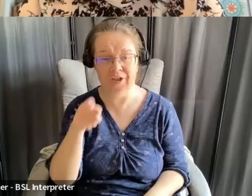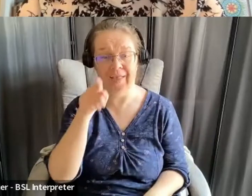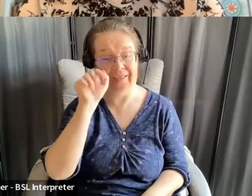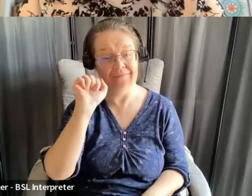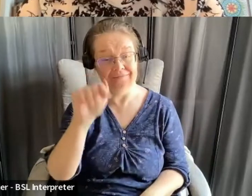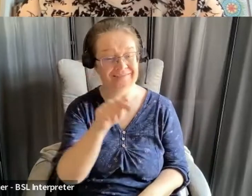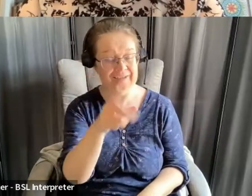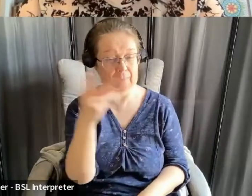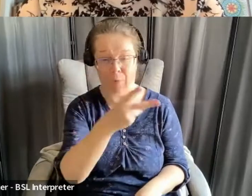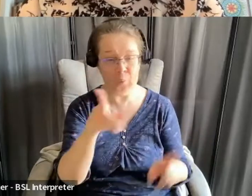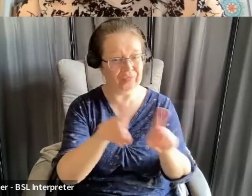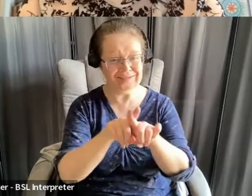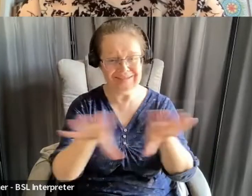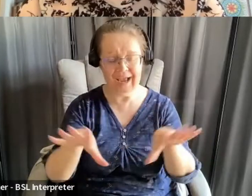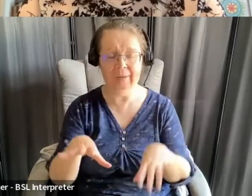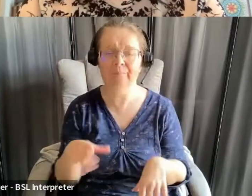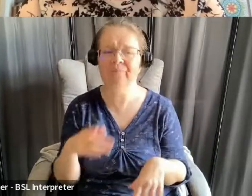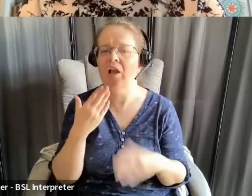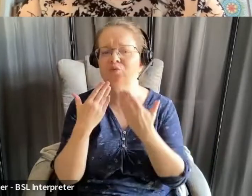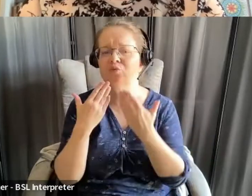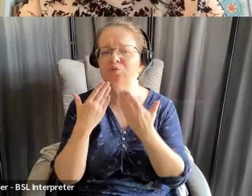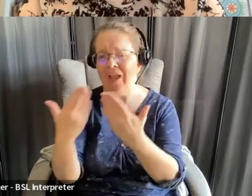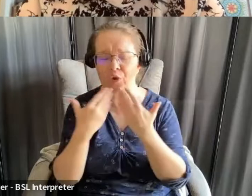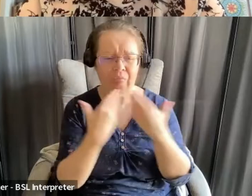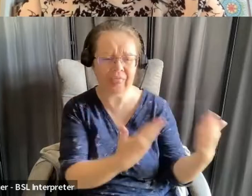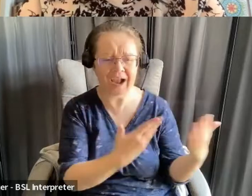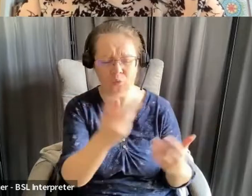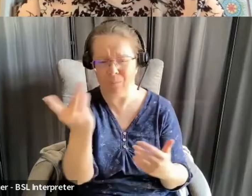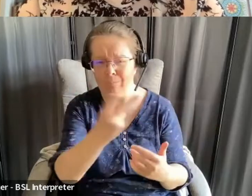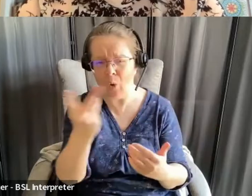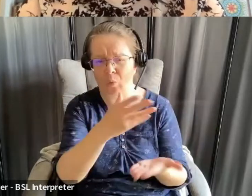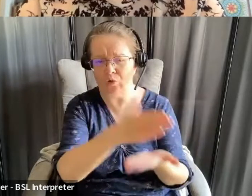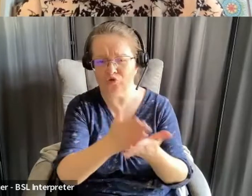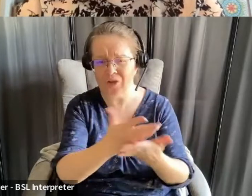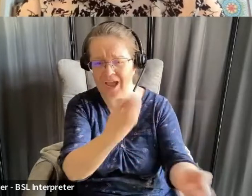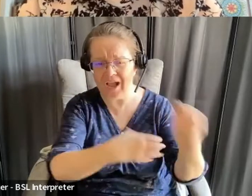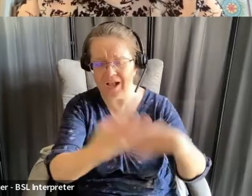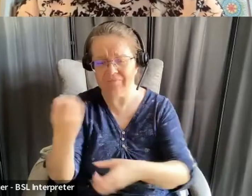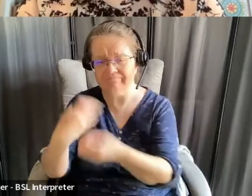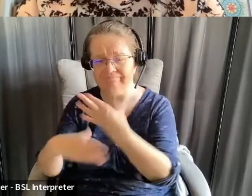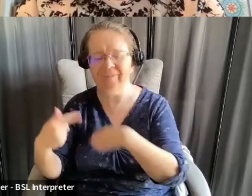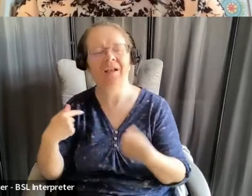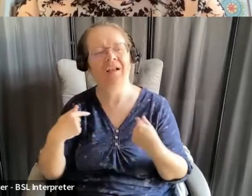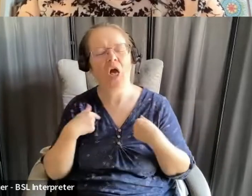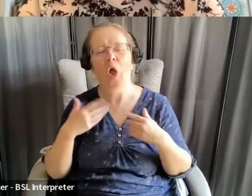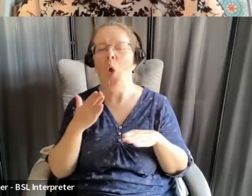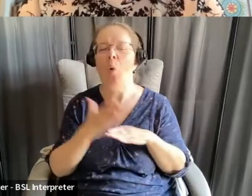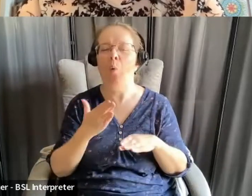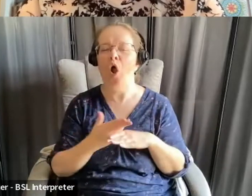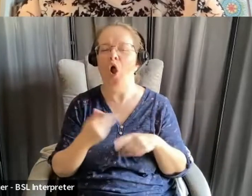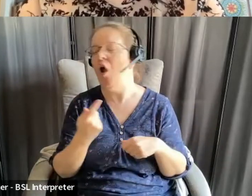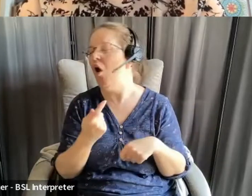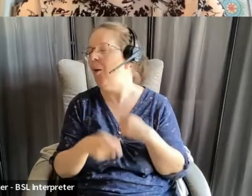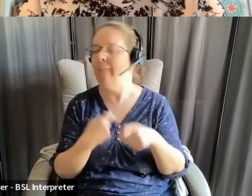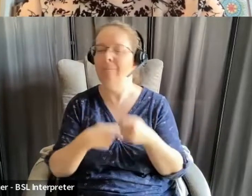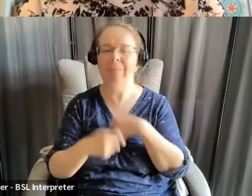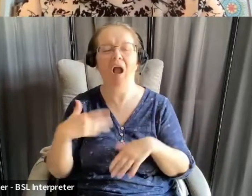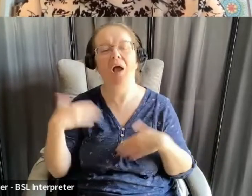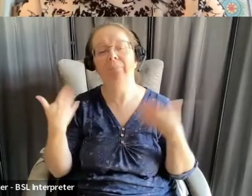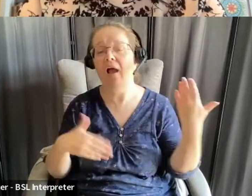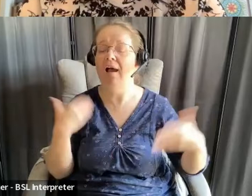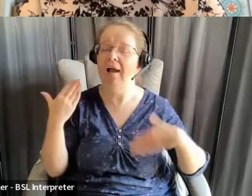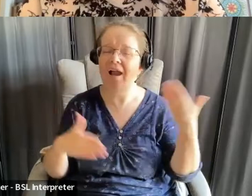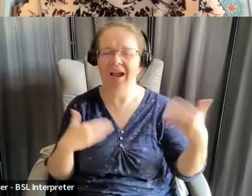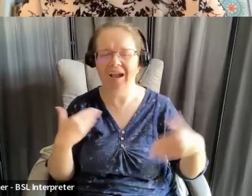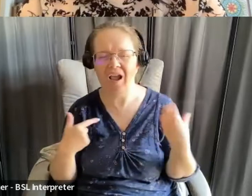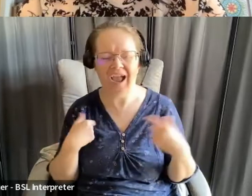And I want to share you both. Thank you both for that, because often, you know, as we meander through our world of work and our careers, we're constantly